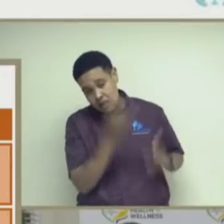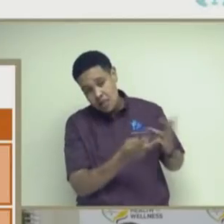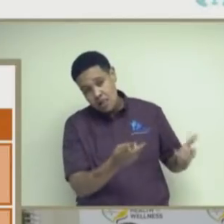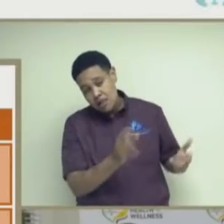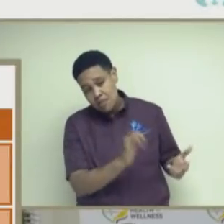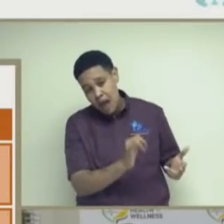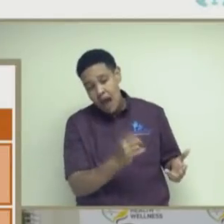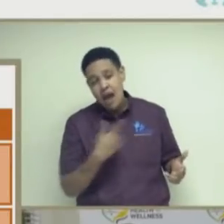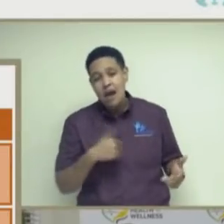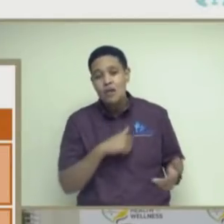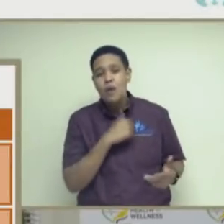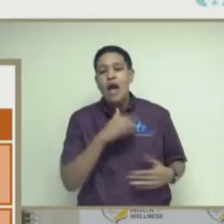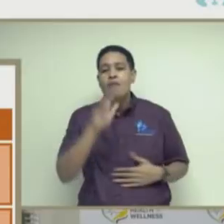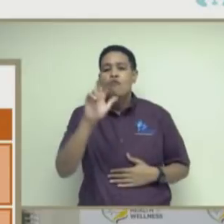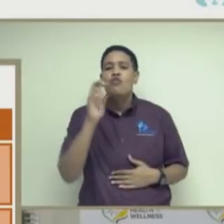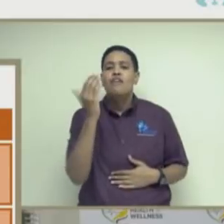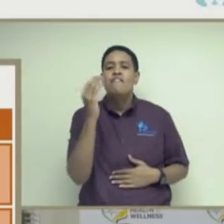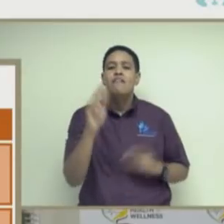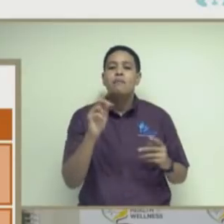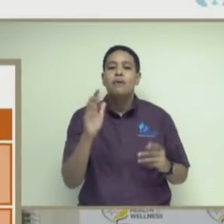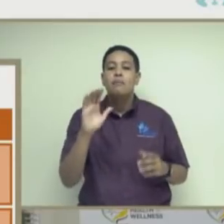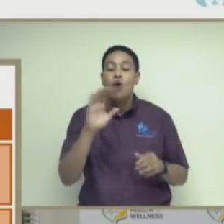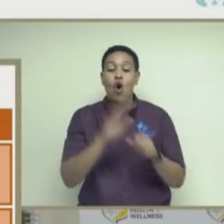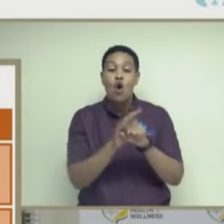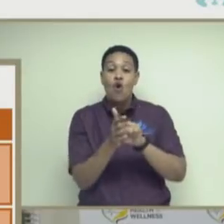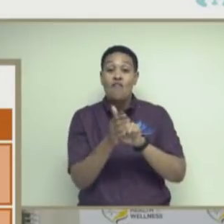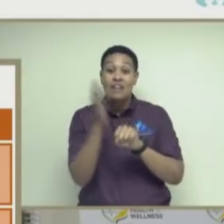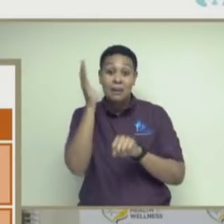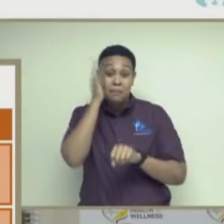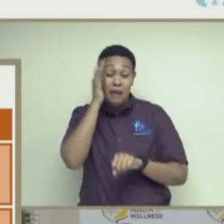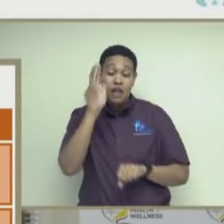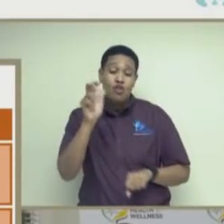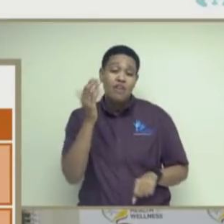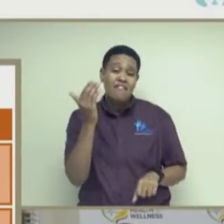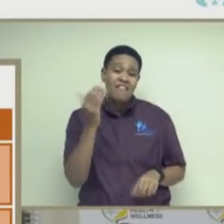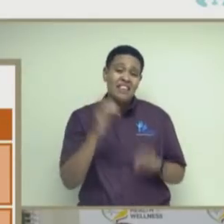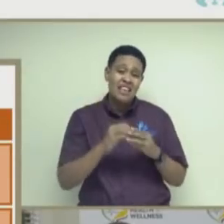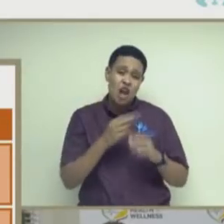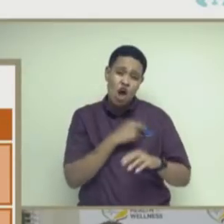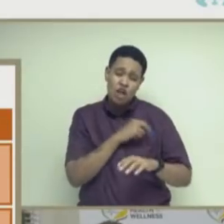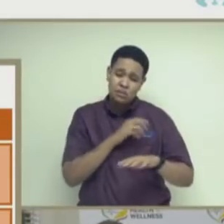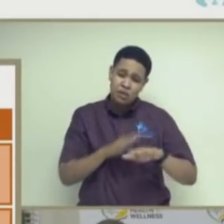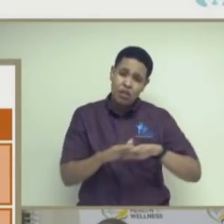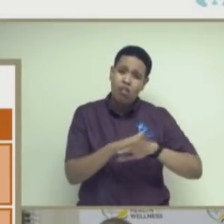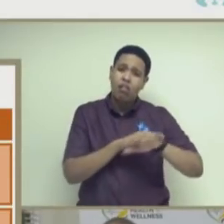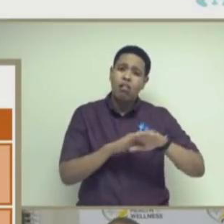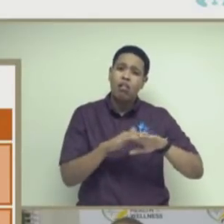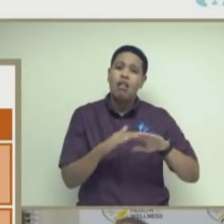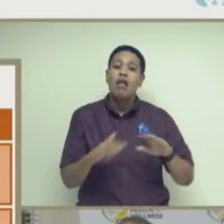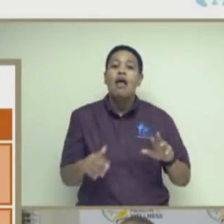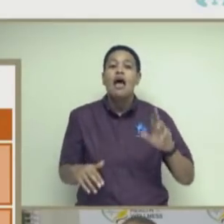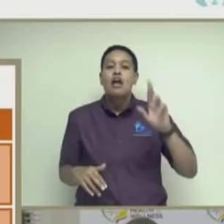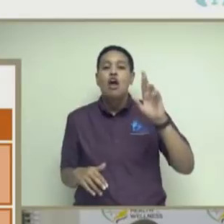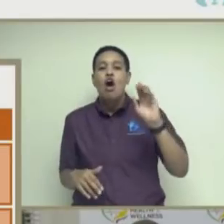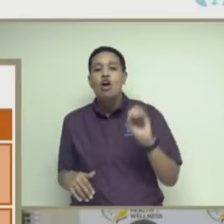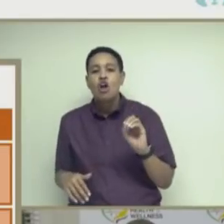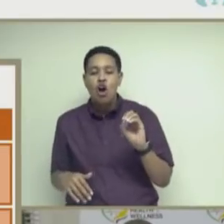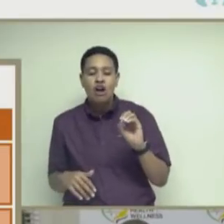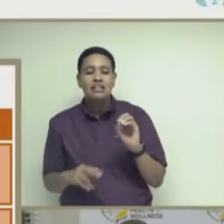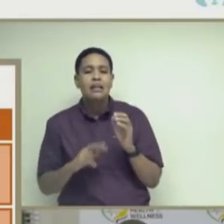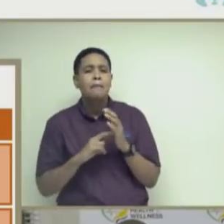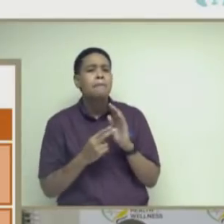We currently have 315 COVID beds mobilized in hospitals, and R0, which is the rate of